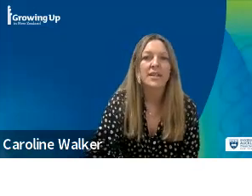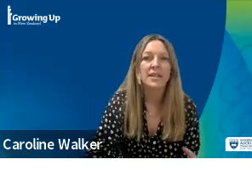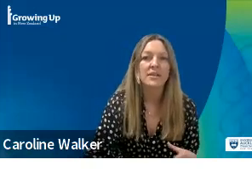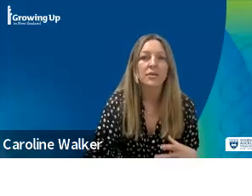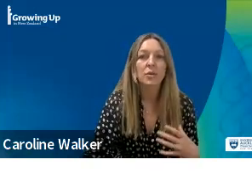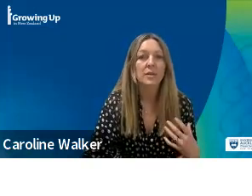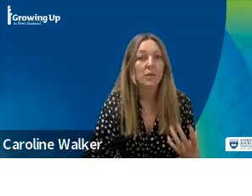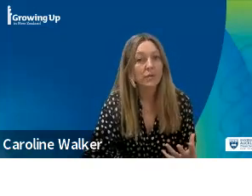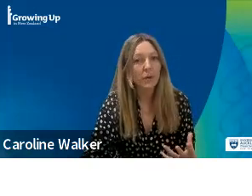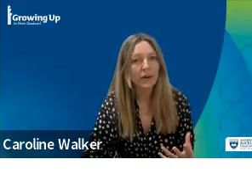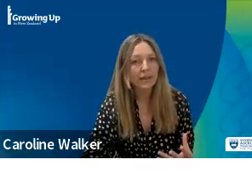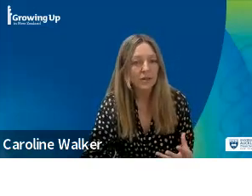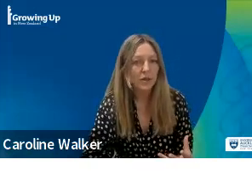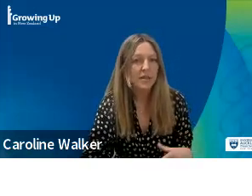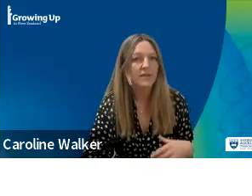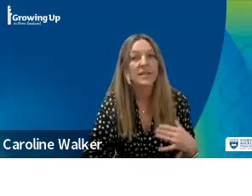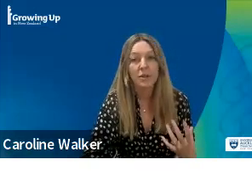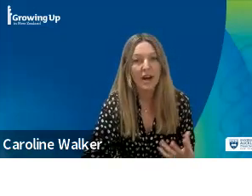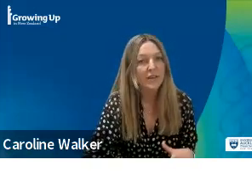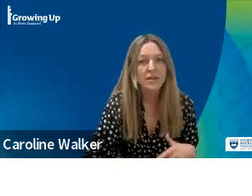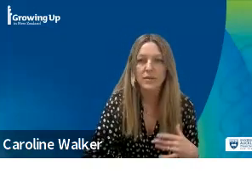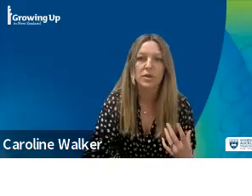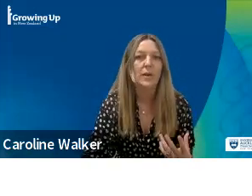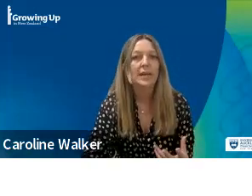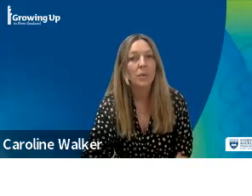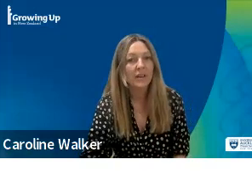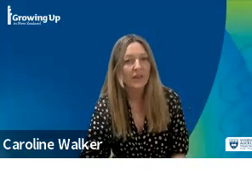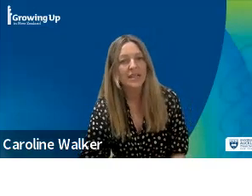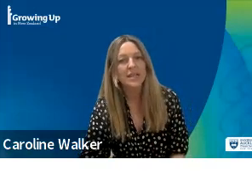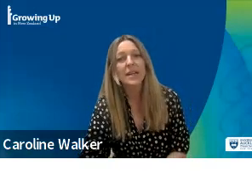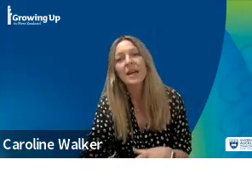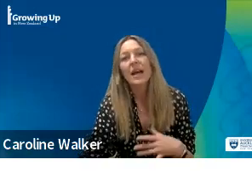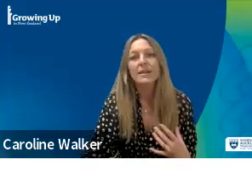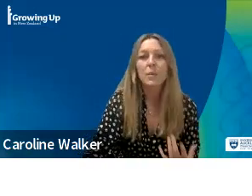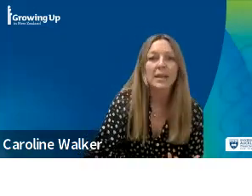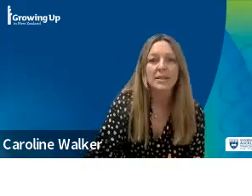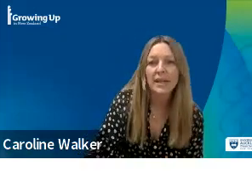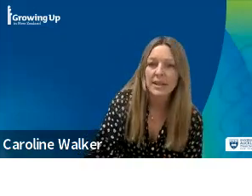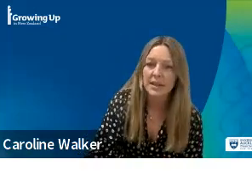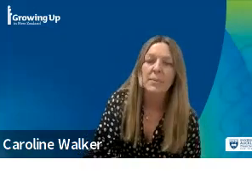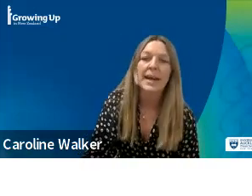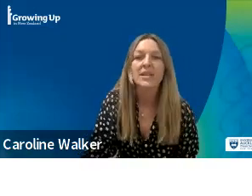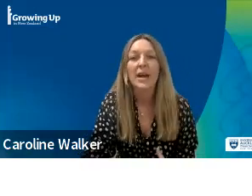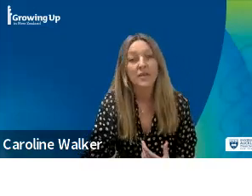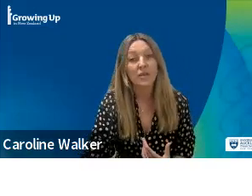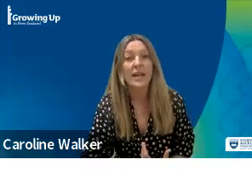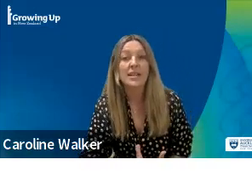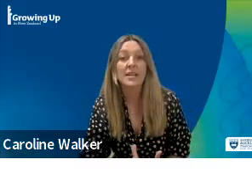our findings on who was most worried in terms of demographics or socioeconomic factors, as well as looking at the